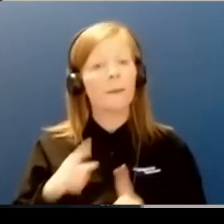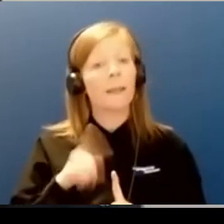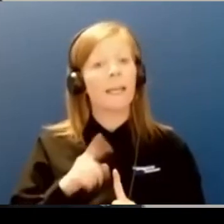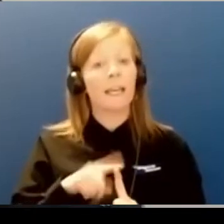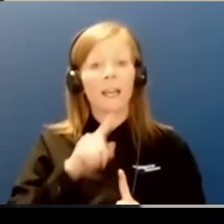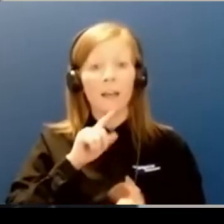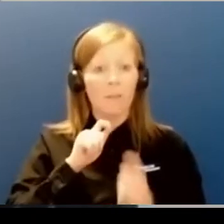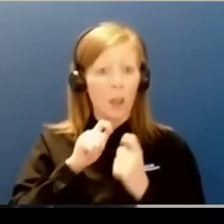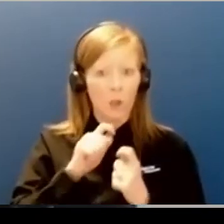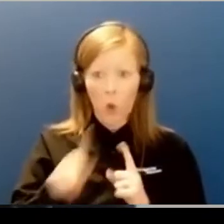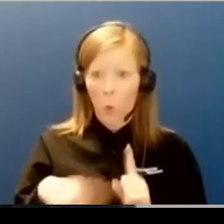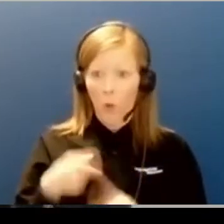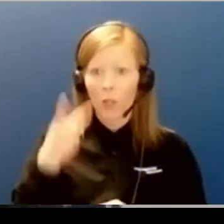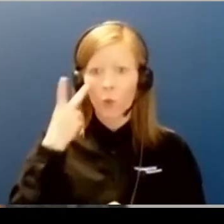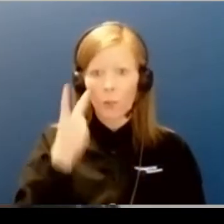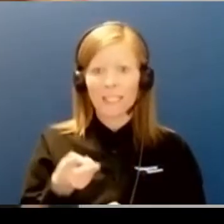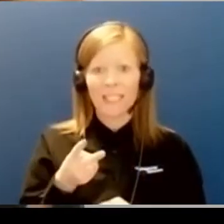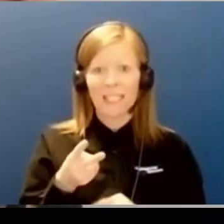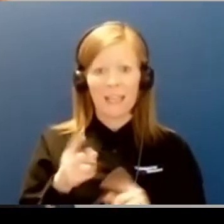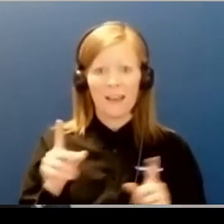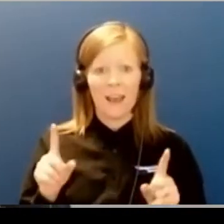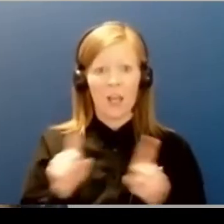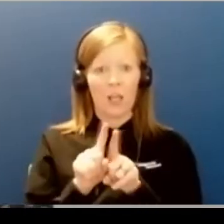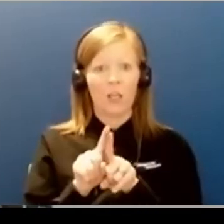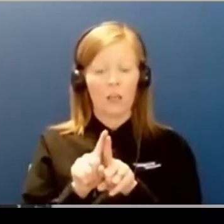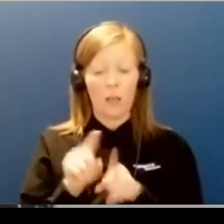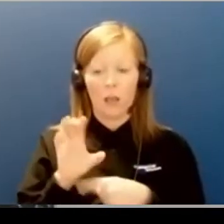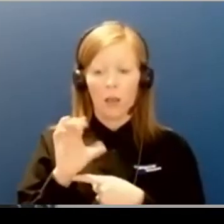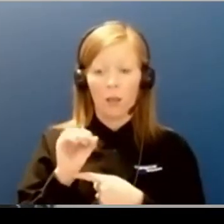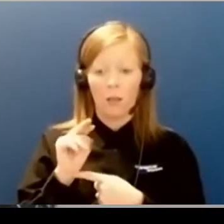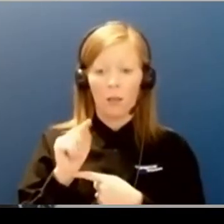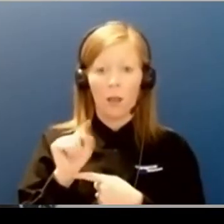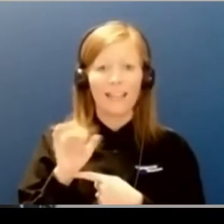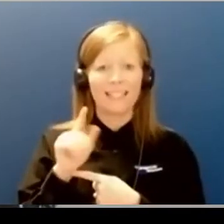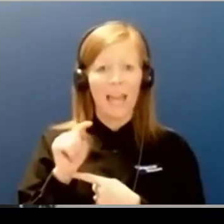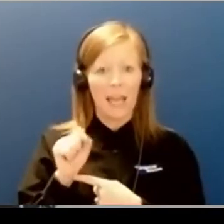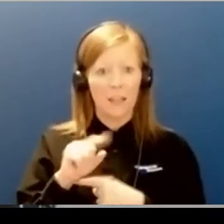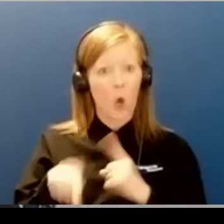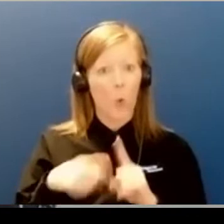really is once you see contacts. And what contacts are when teeth come together.